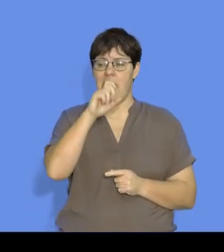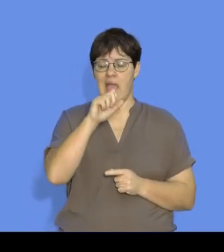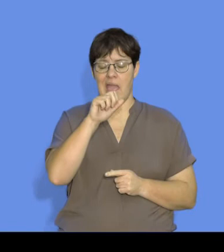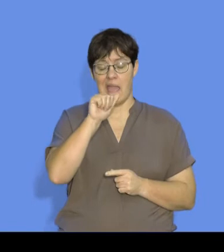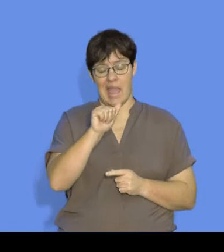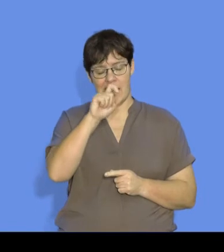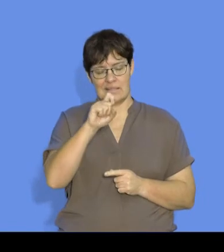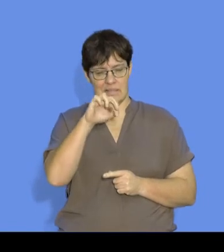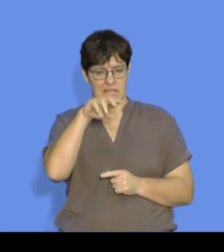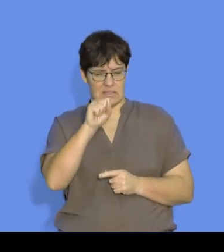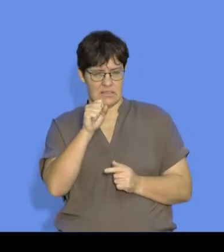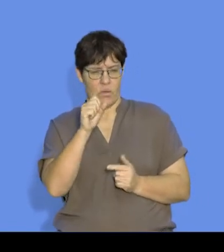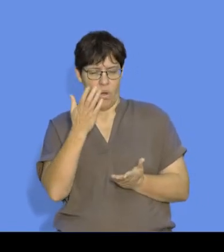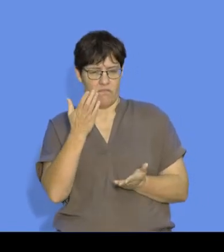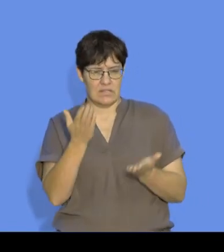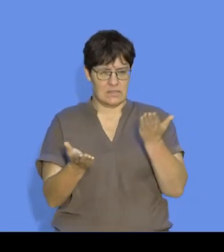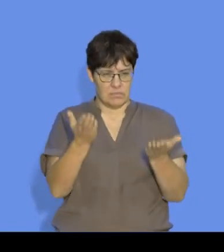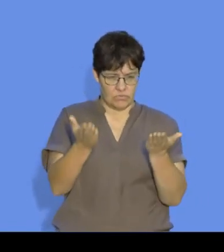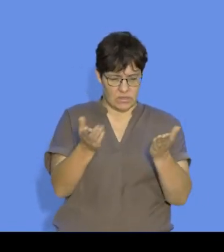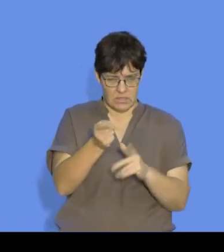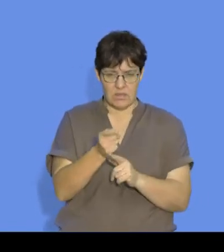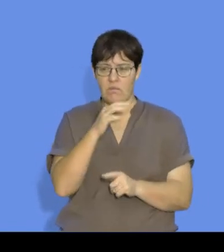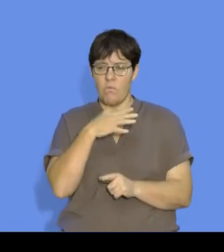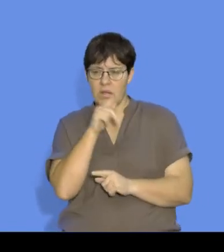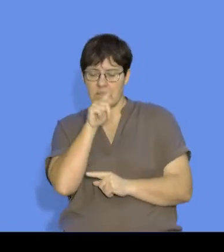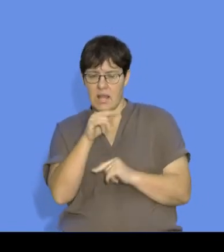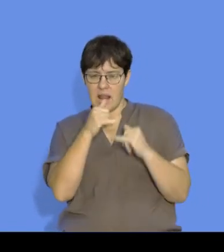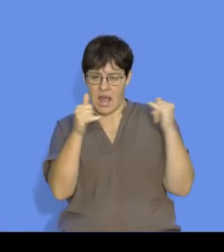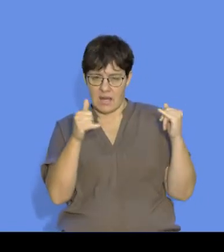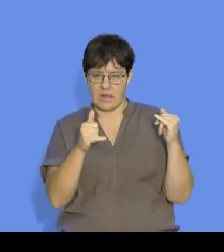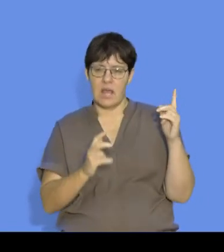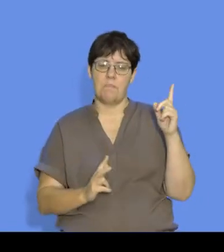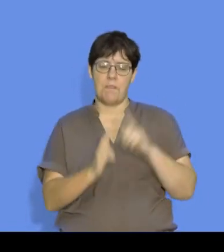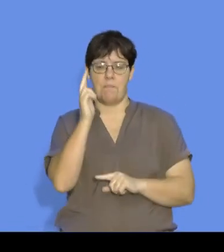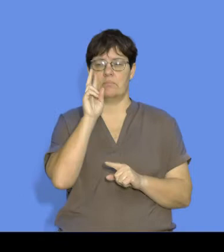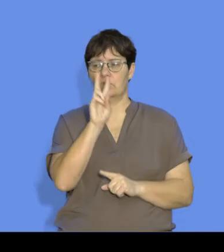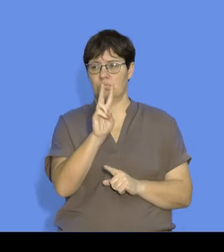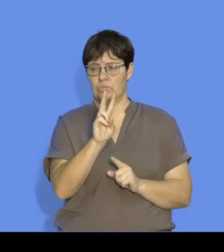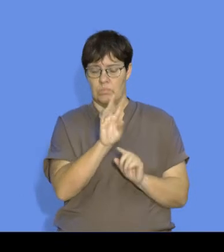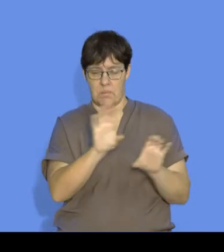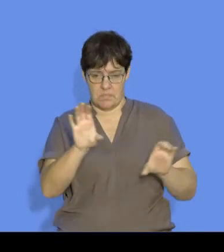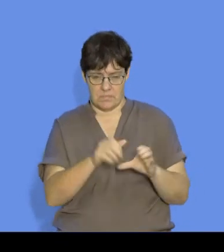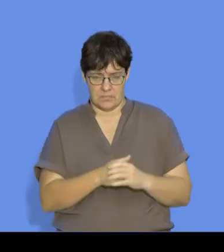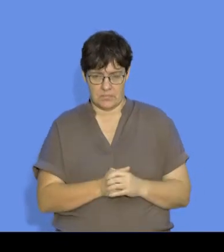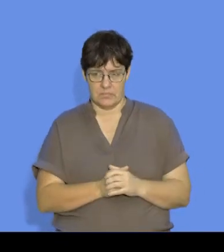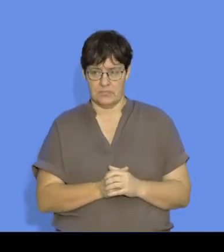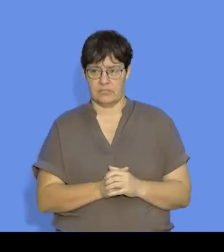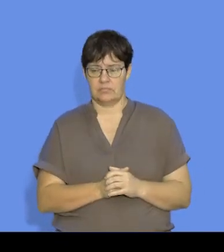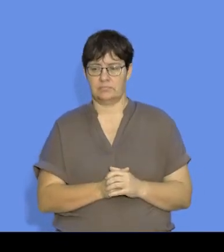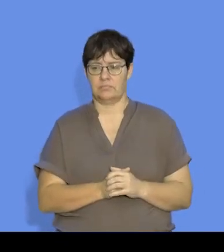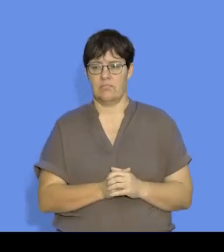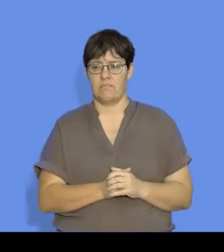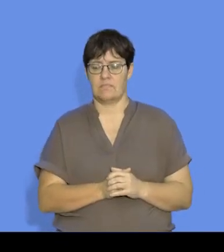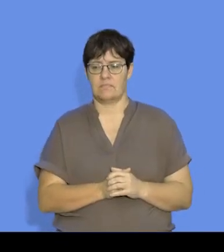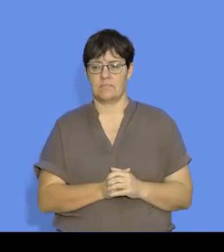to do with when you are trying to find the line that cuts the graph into 2 halves. So we